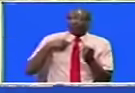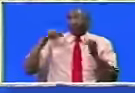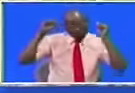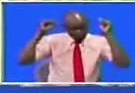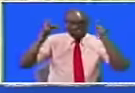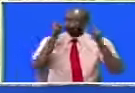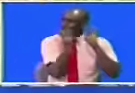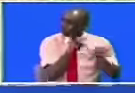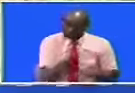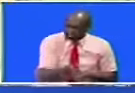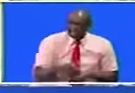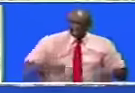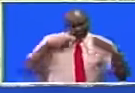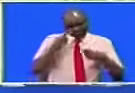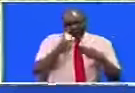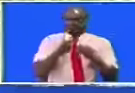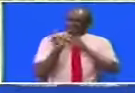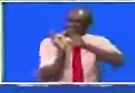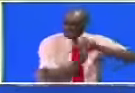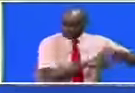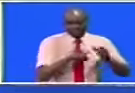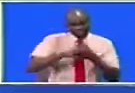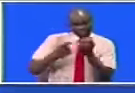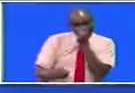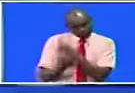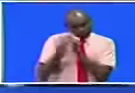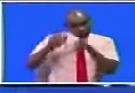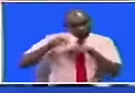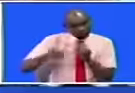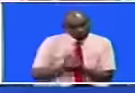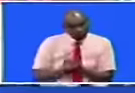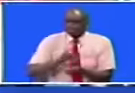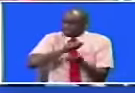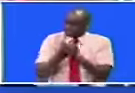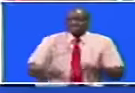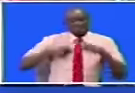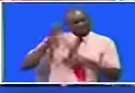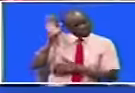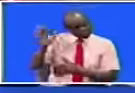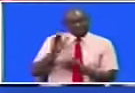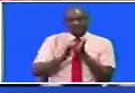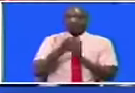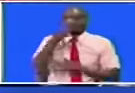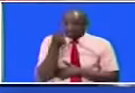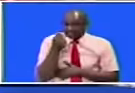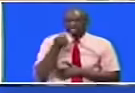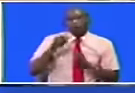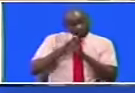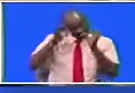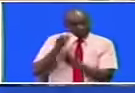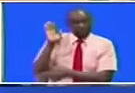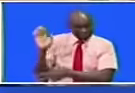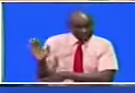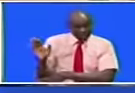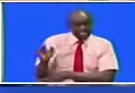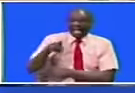and pastoral life for subsistence farming. Something she says has changed her life for the better and that of her family,